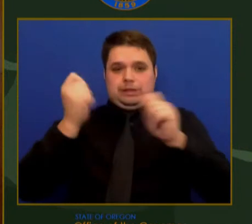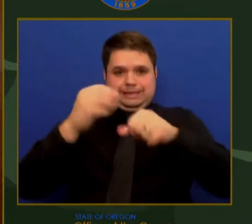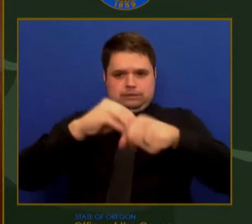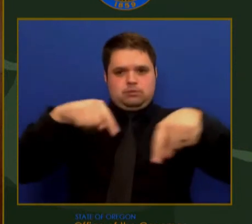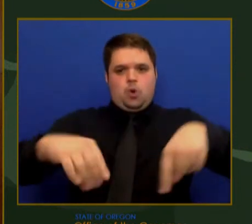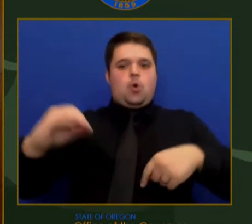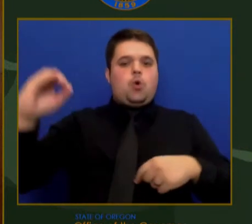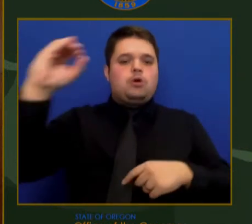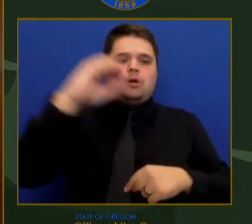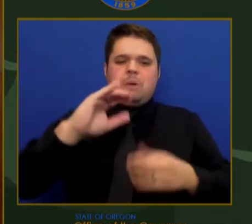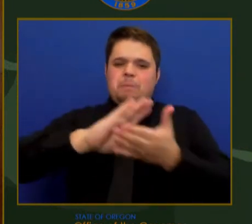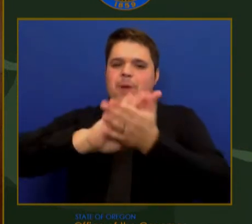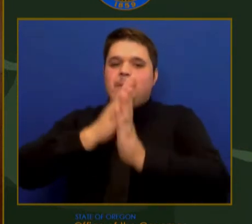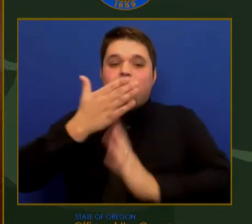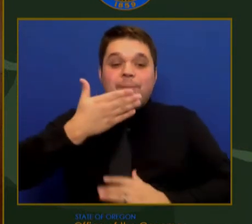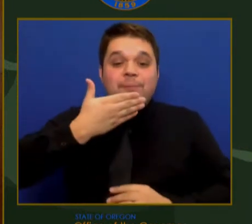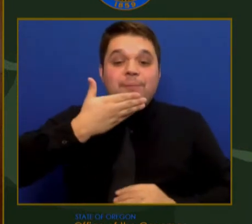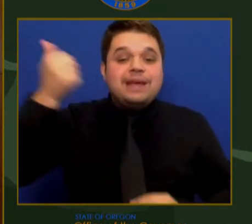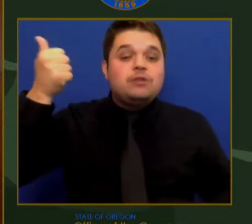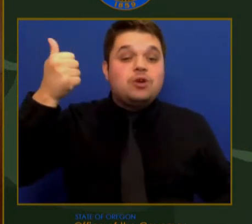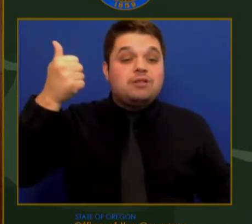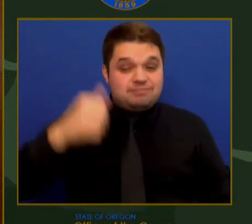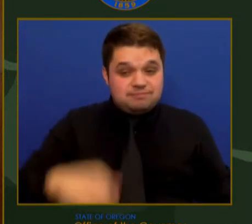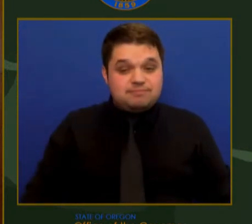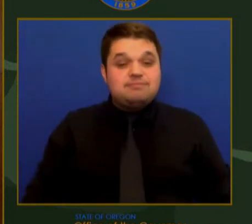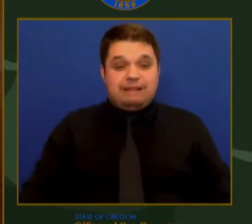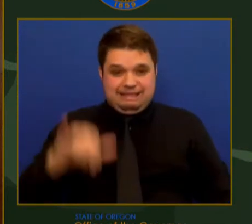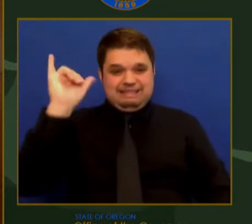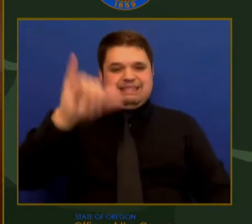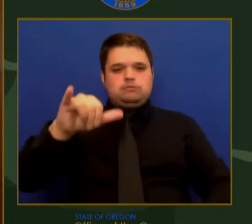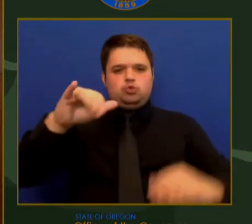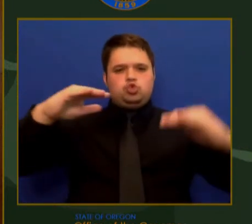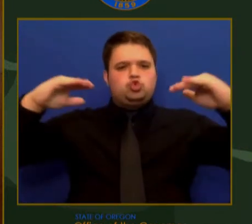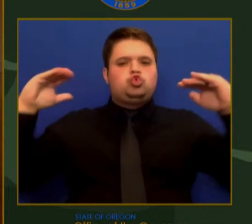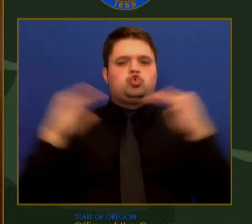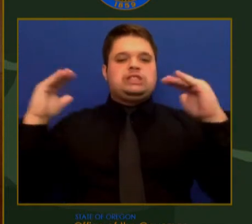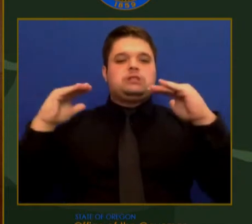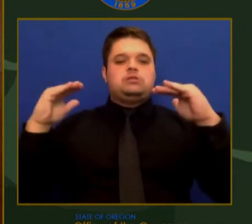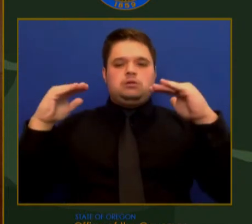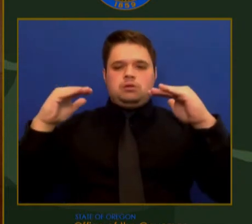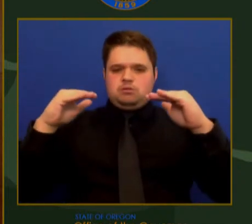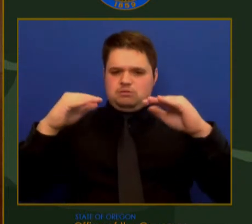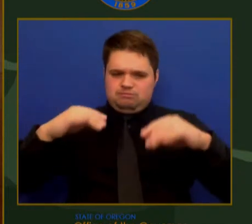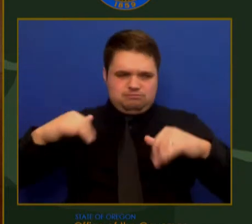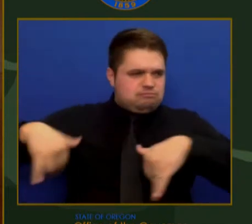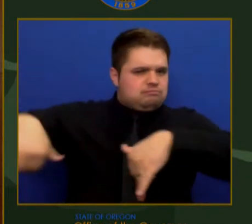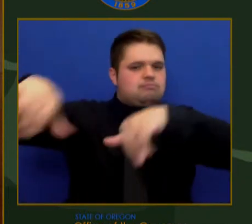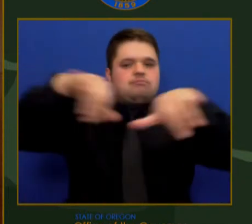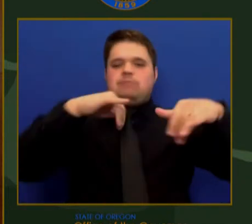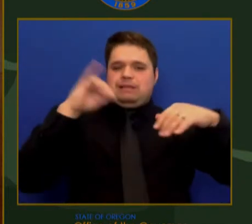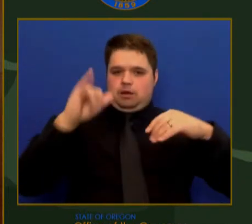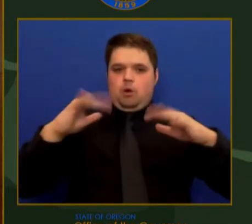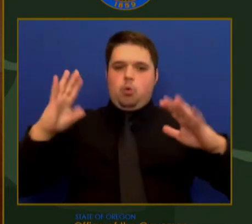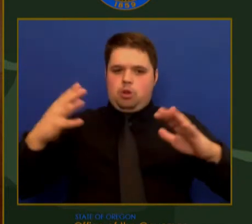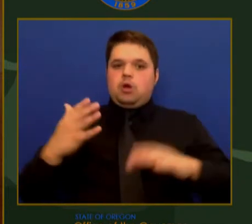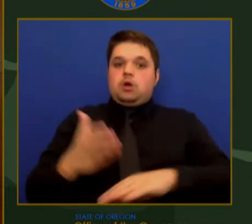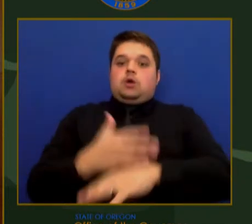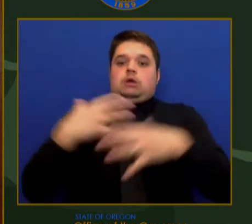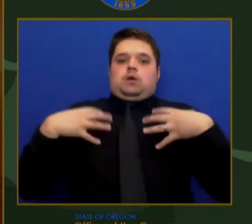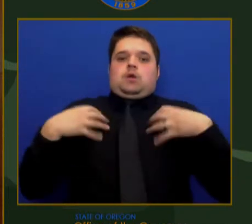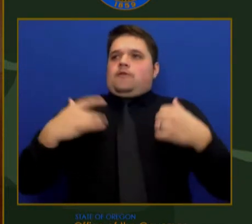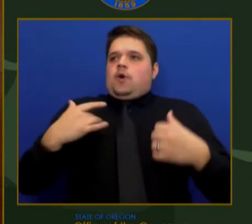pursue justice. That's how we heal divides and collaborate in ways that serve our state.